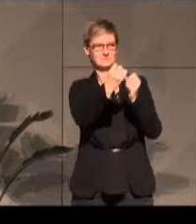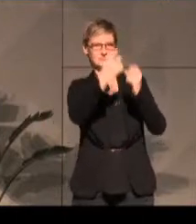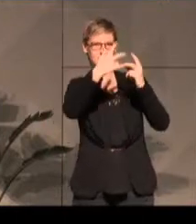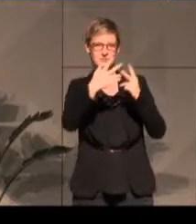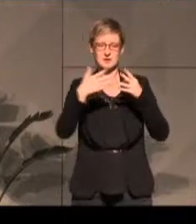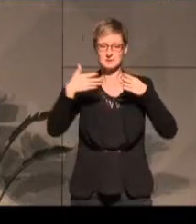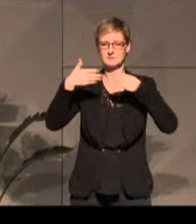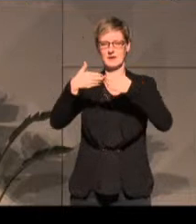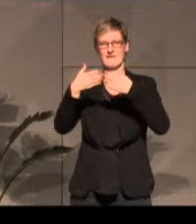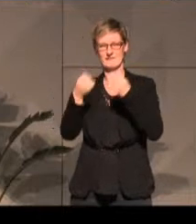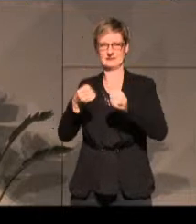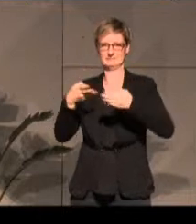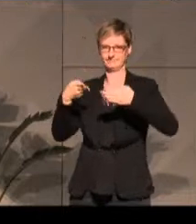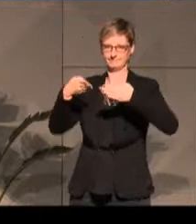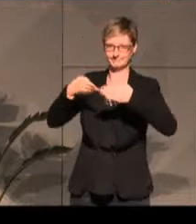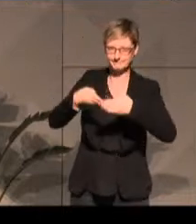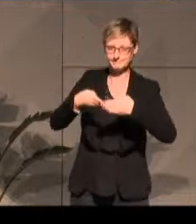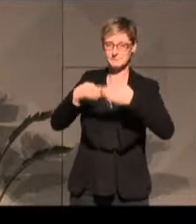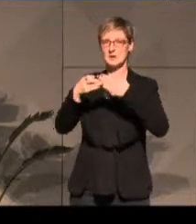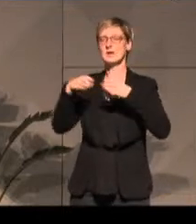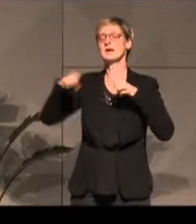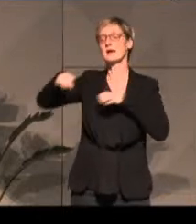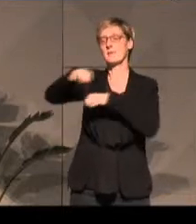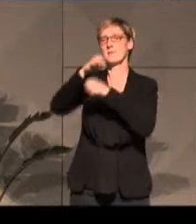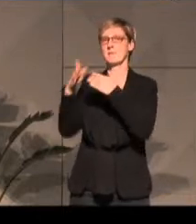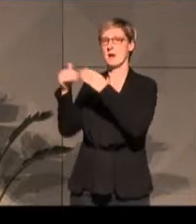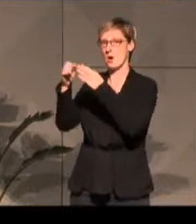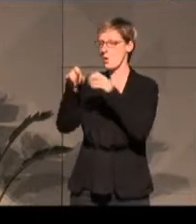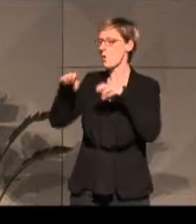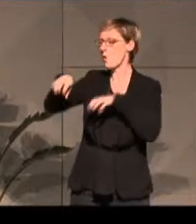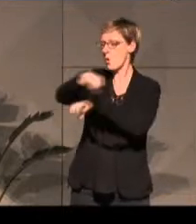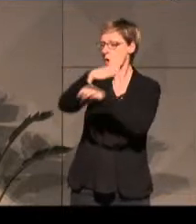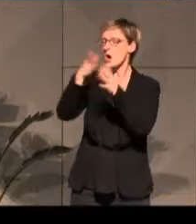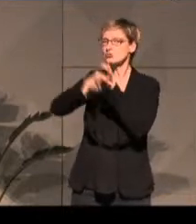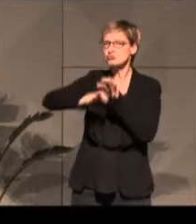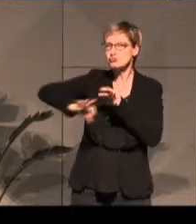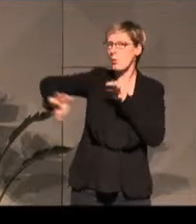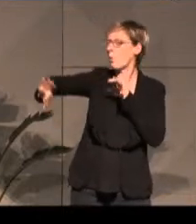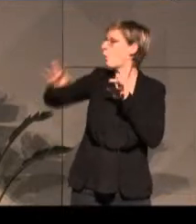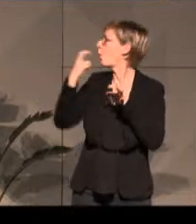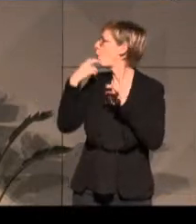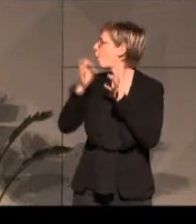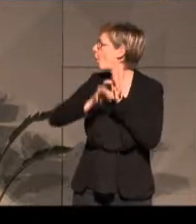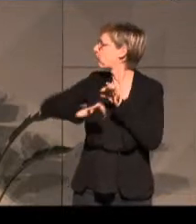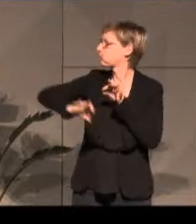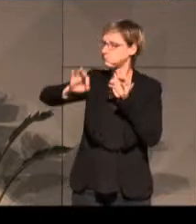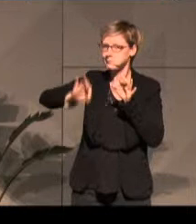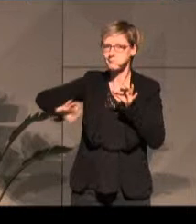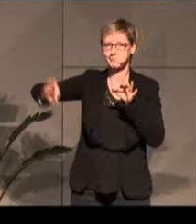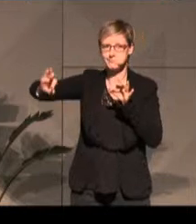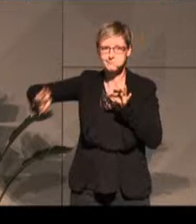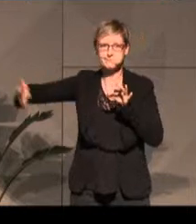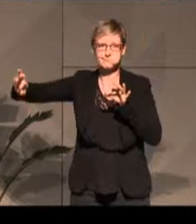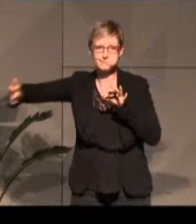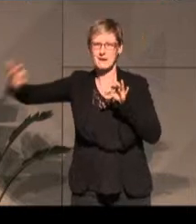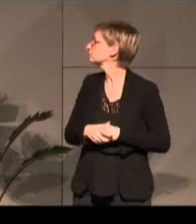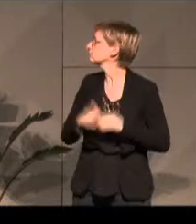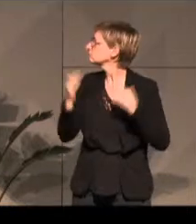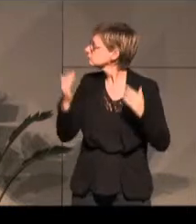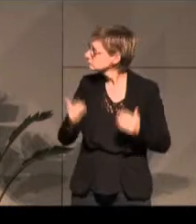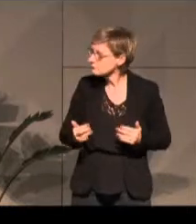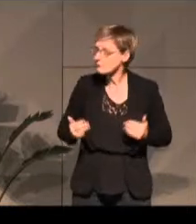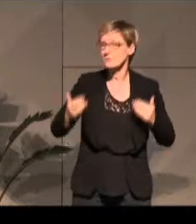the main light source. Polar Stern is firmly encased in the ice. We're building up our infrastructure. Power cables were